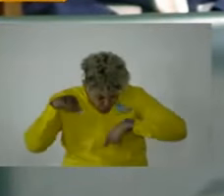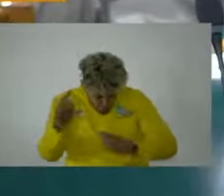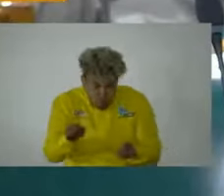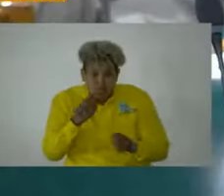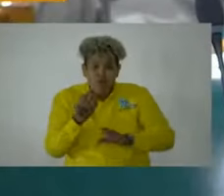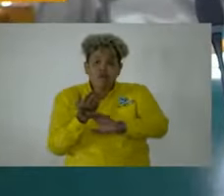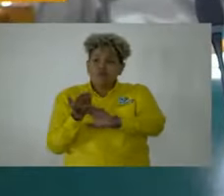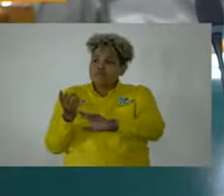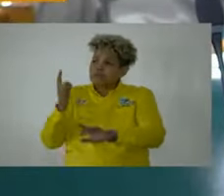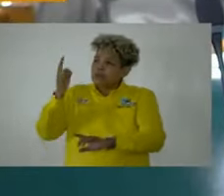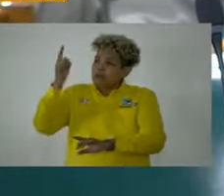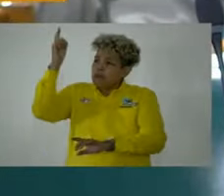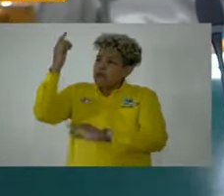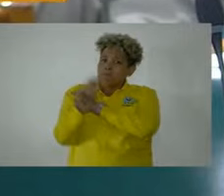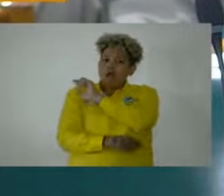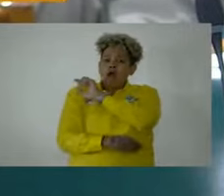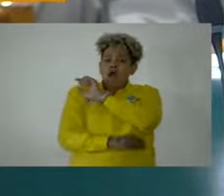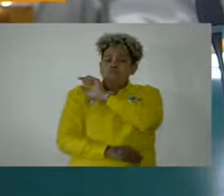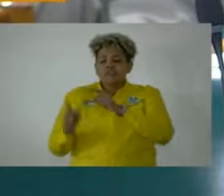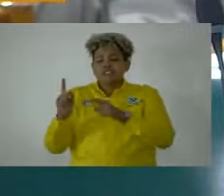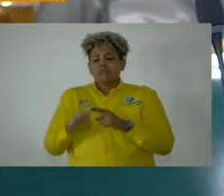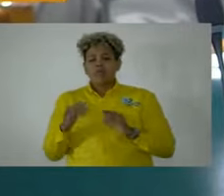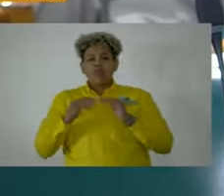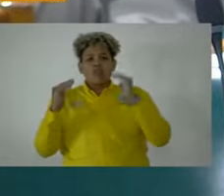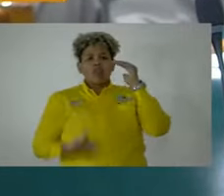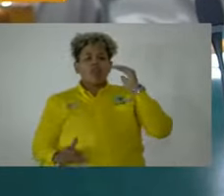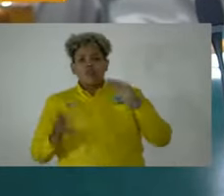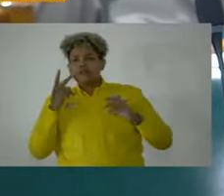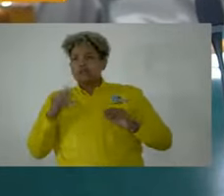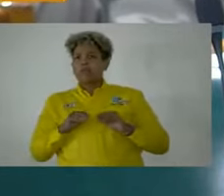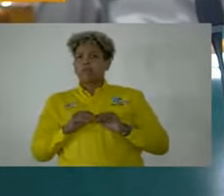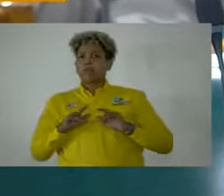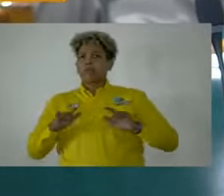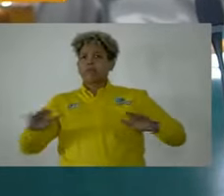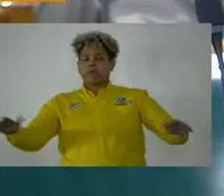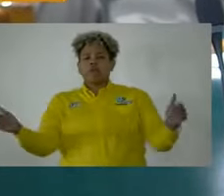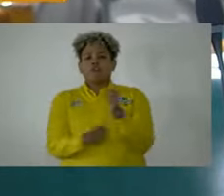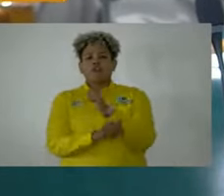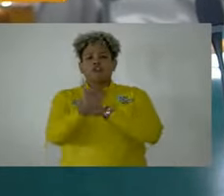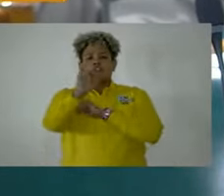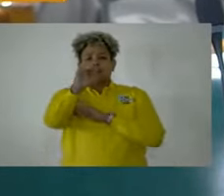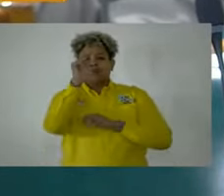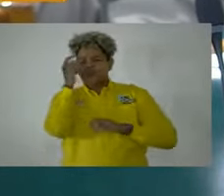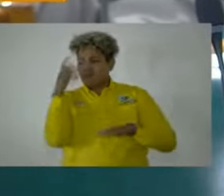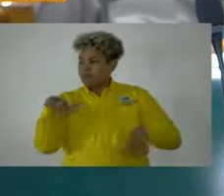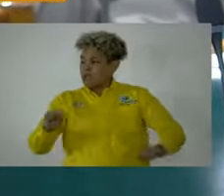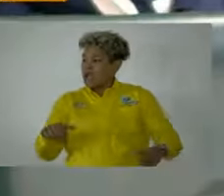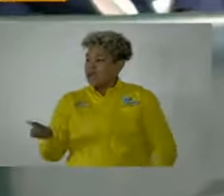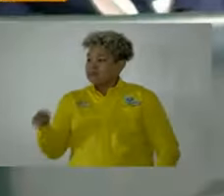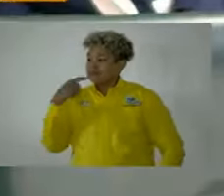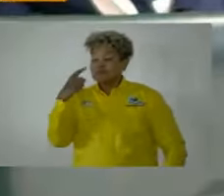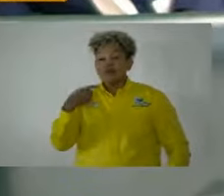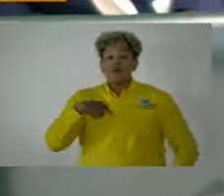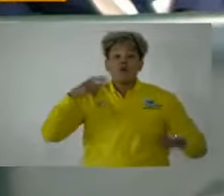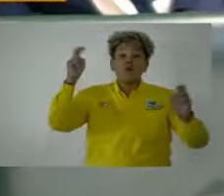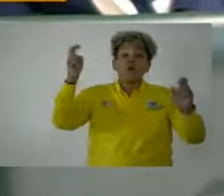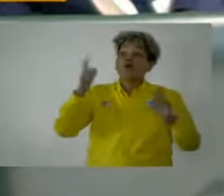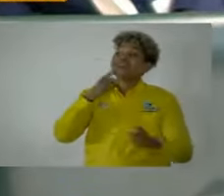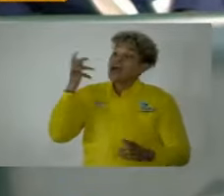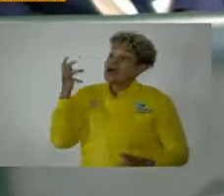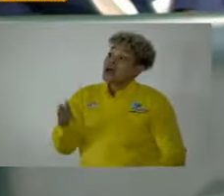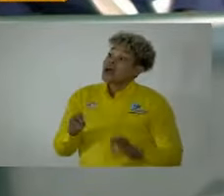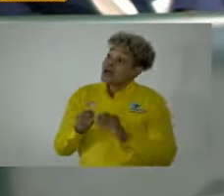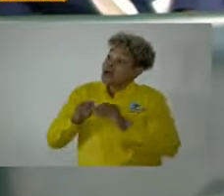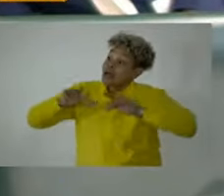upward movement in both poverty and inequality under the JLP government. And it says, and I'll quote, the prevalence